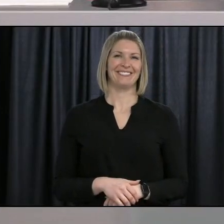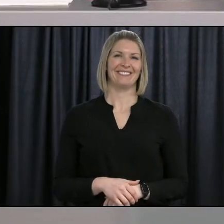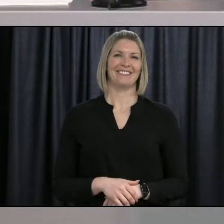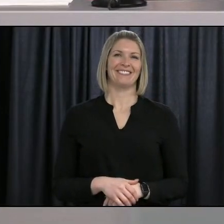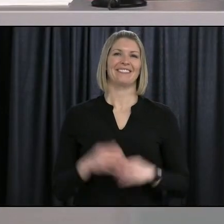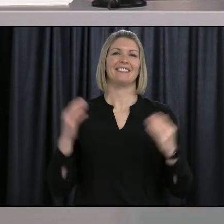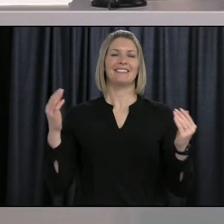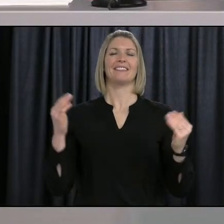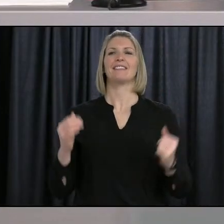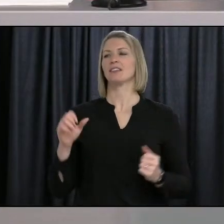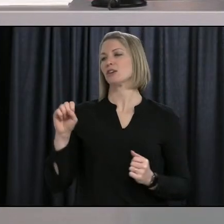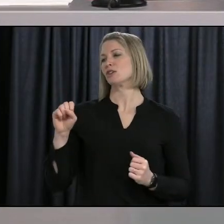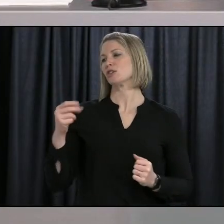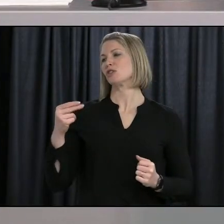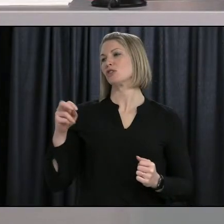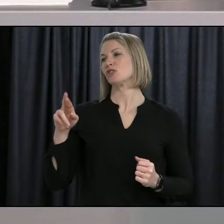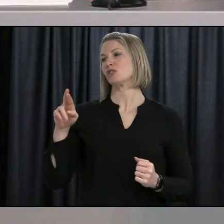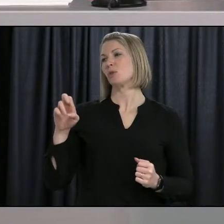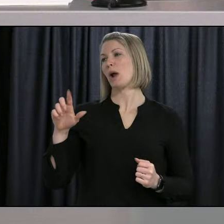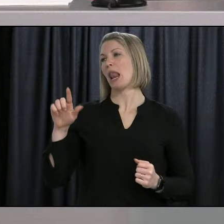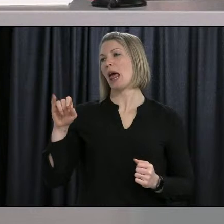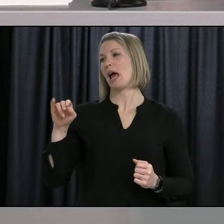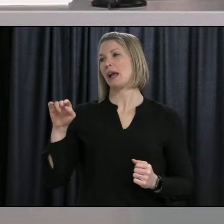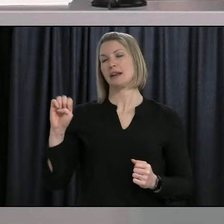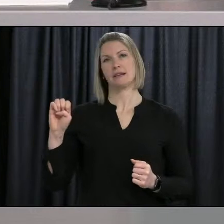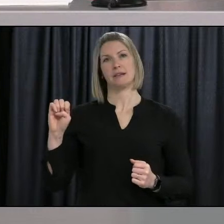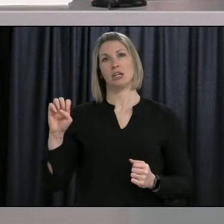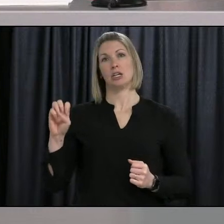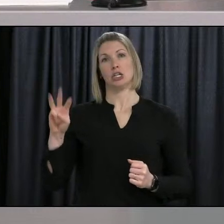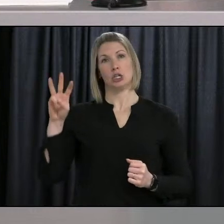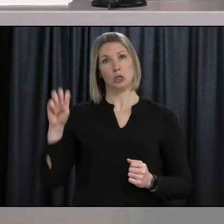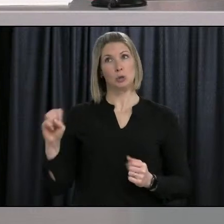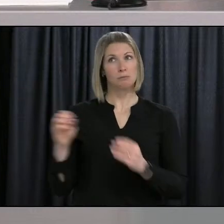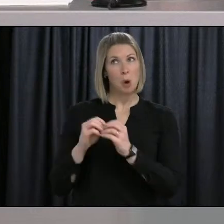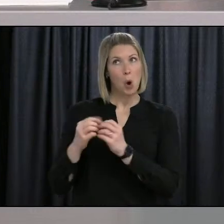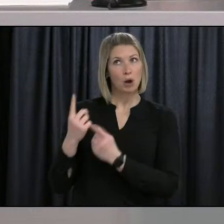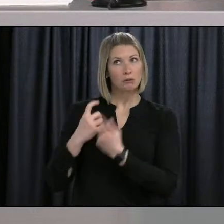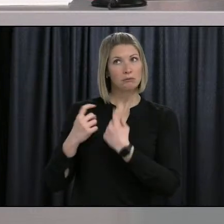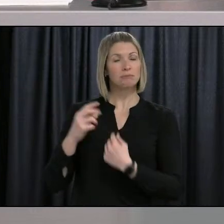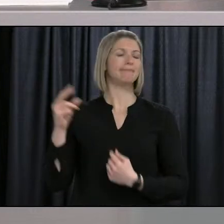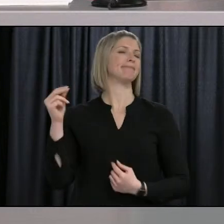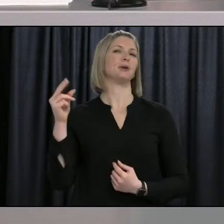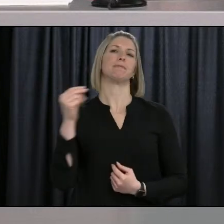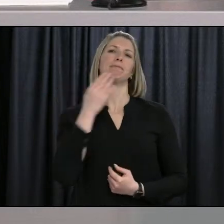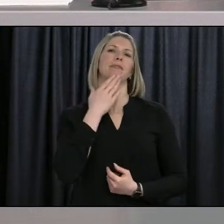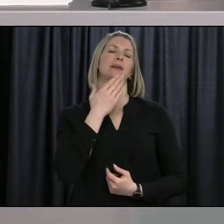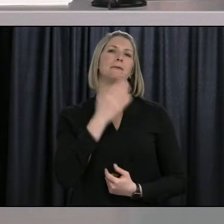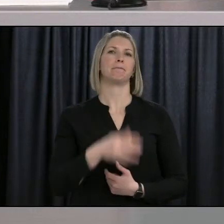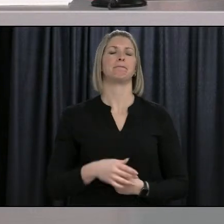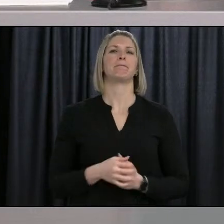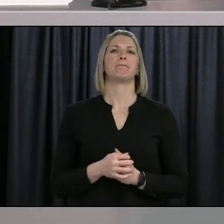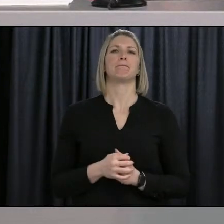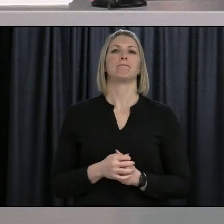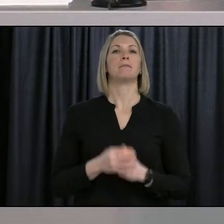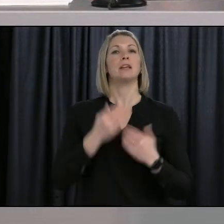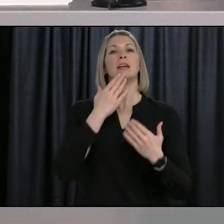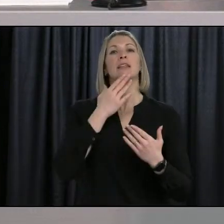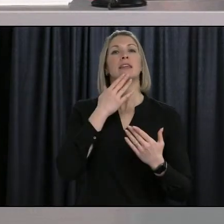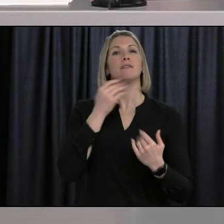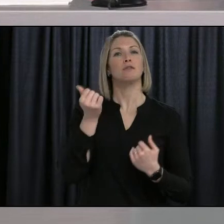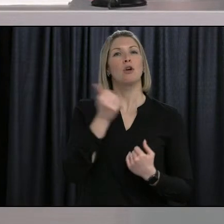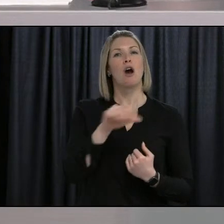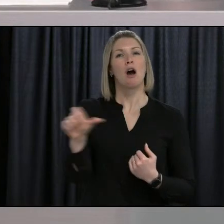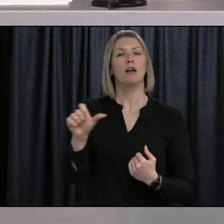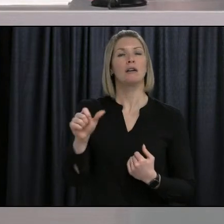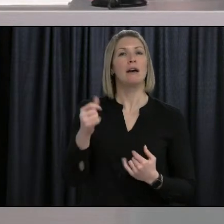Roger Bill with the Shoreline News. Do you have a final question? No, I don't. Thanks very much. Thank you, everyone. Premier, do you have